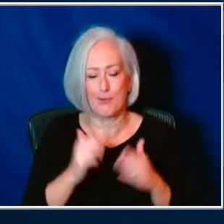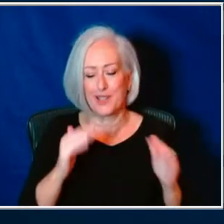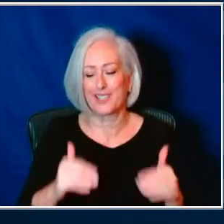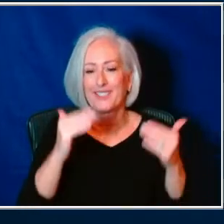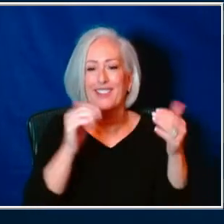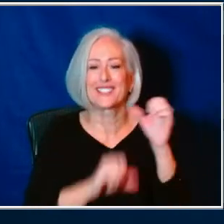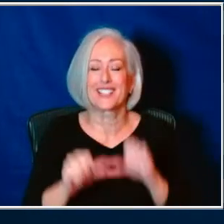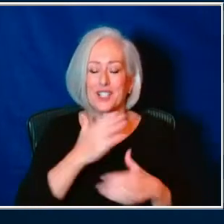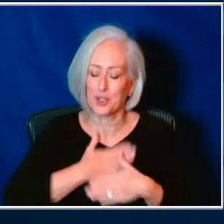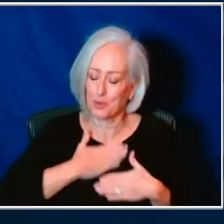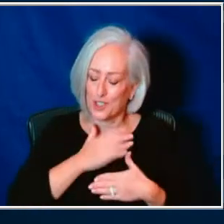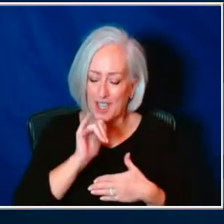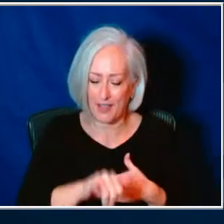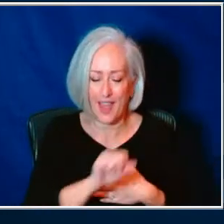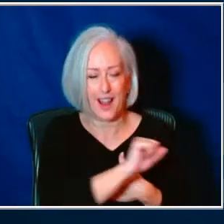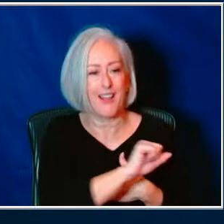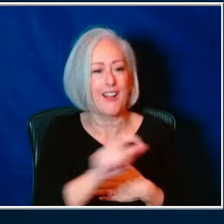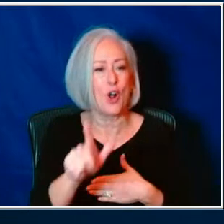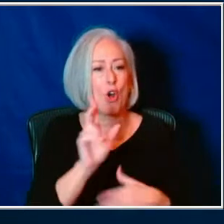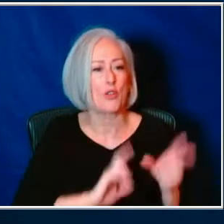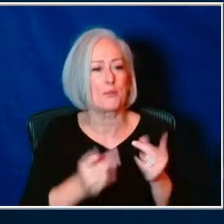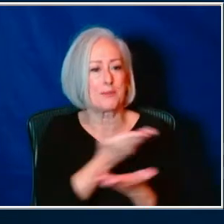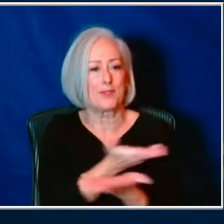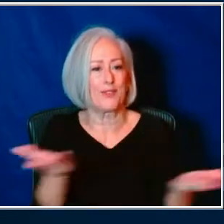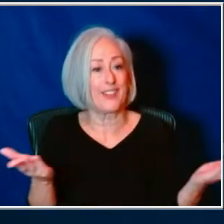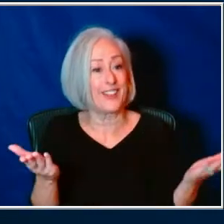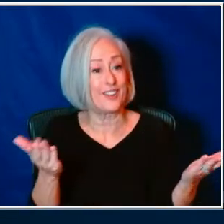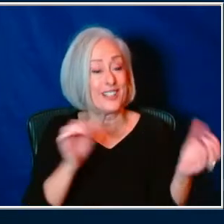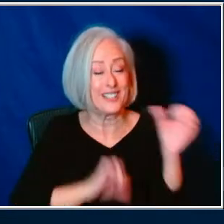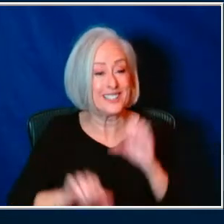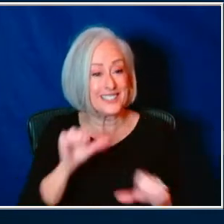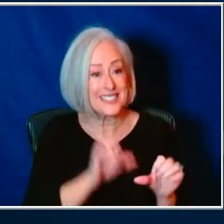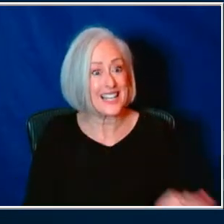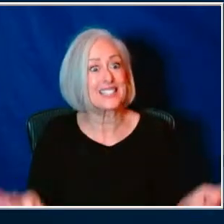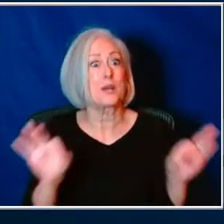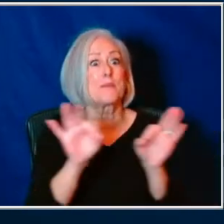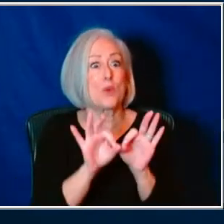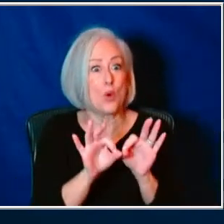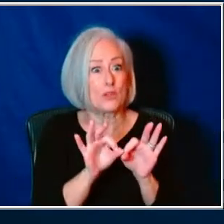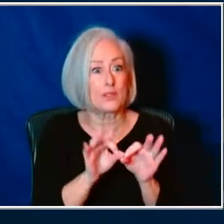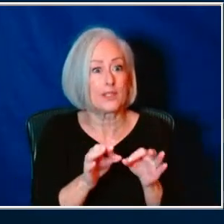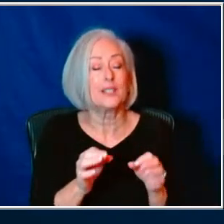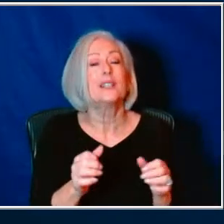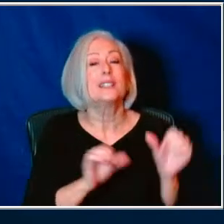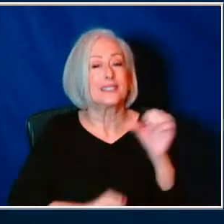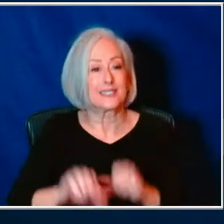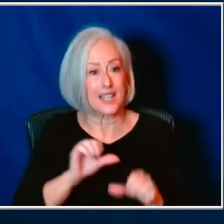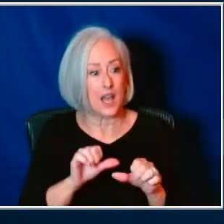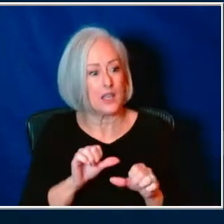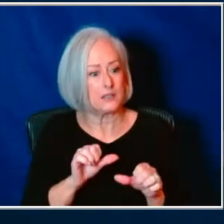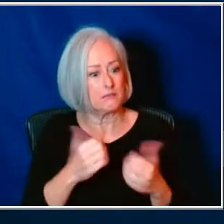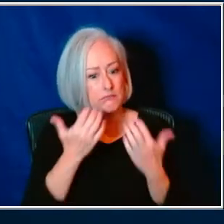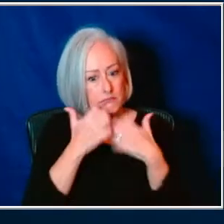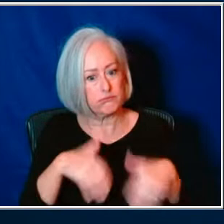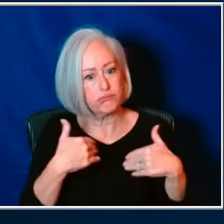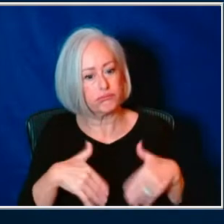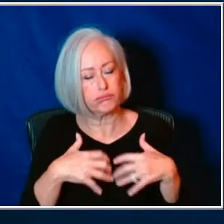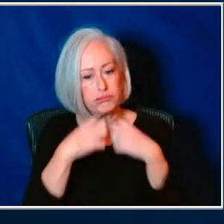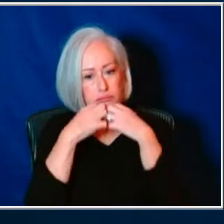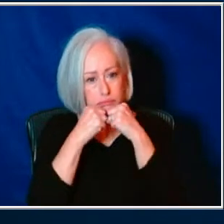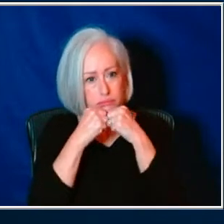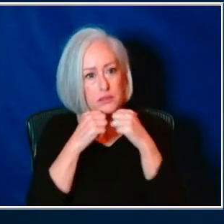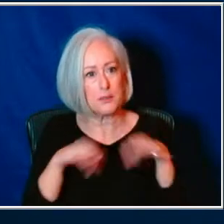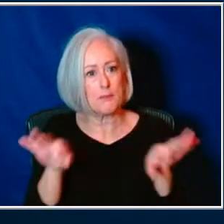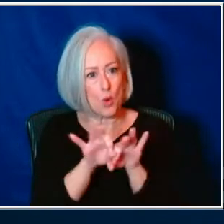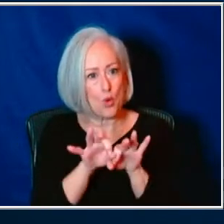and appreciate all those people out there, because science matters. Science makes a difference. It's why we can do things so much better now, but treating low back pain and